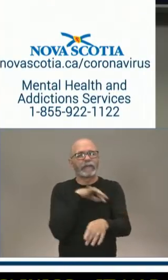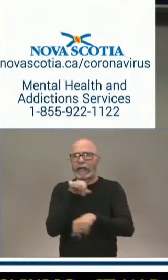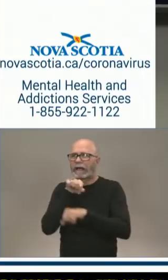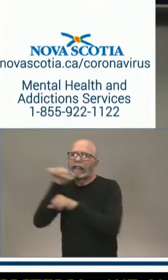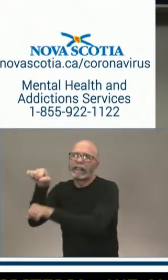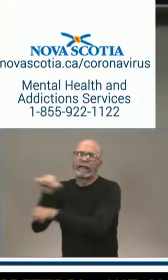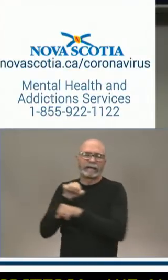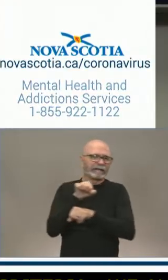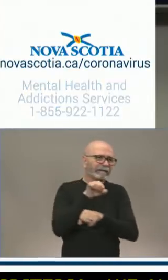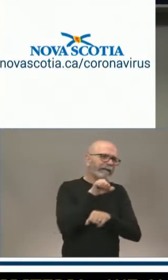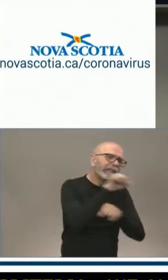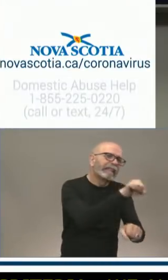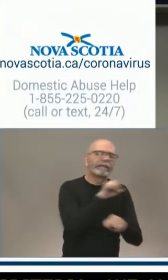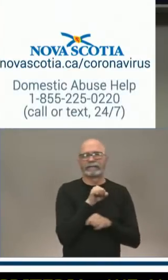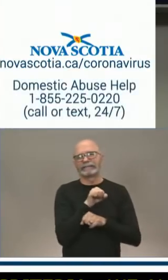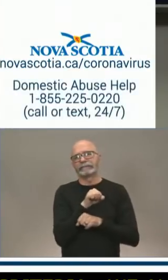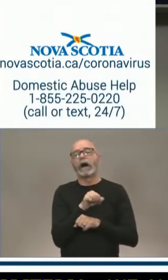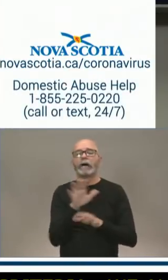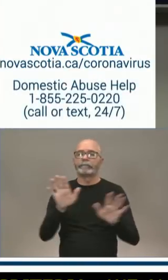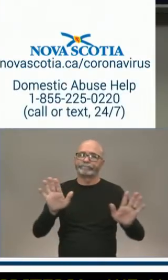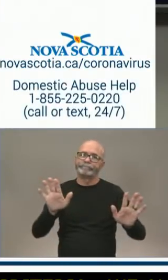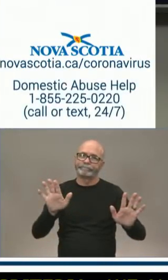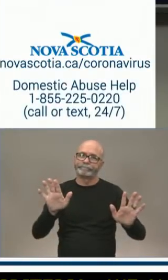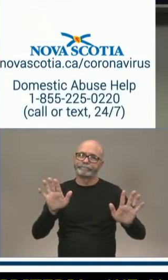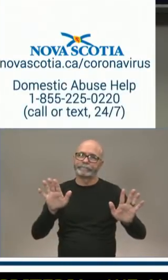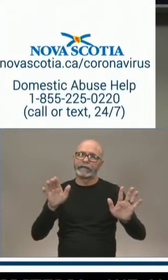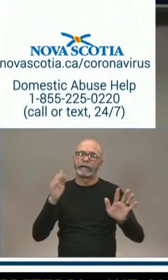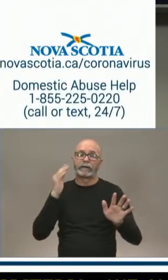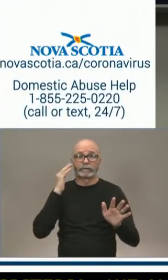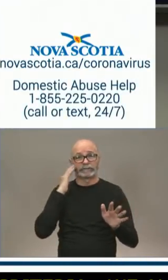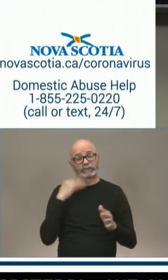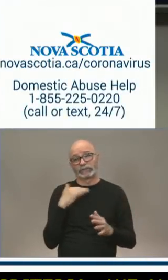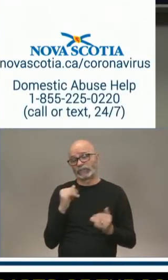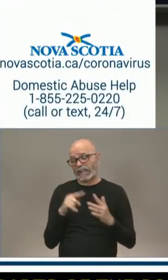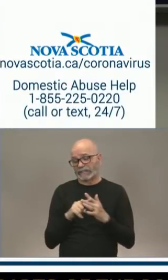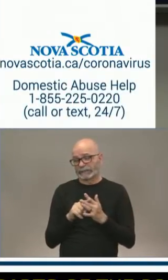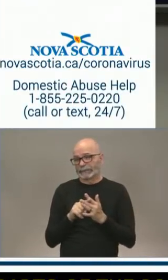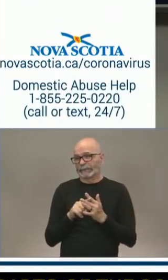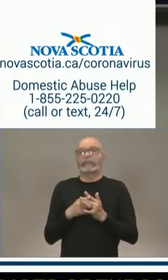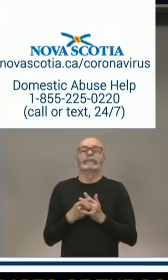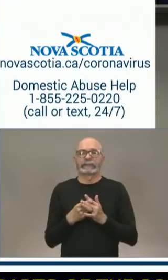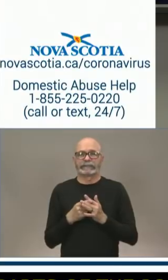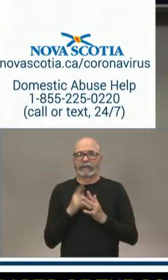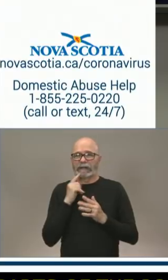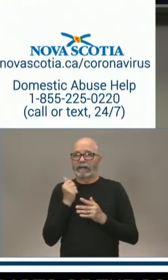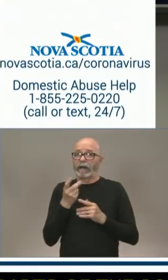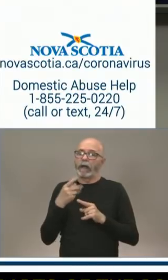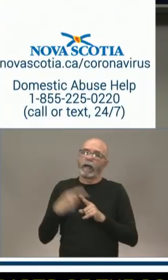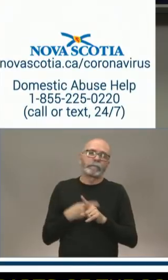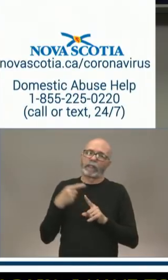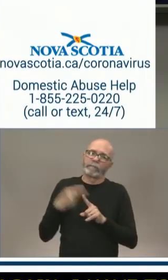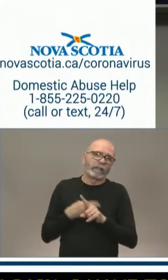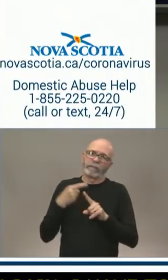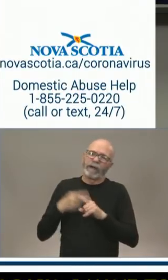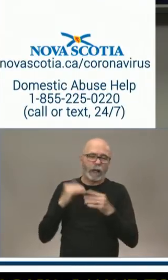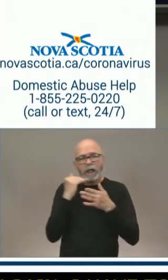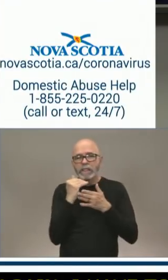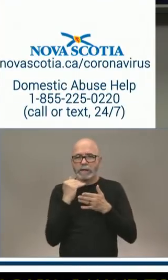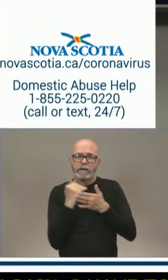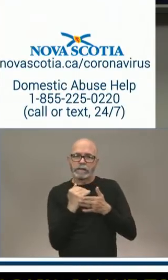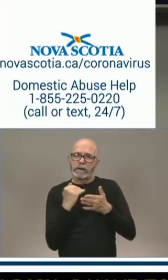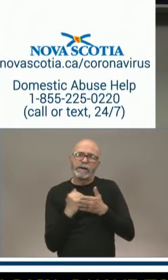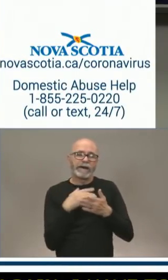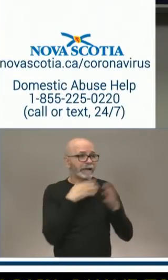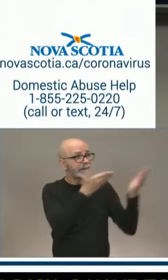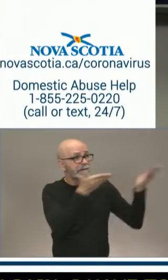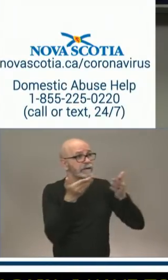ask, people need to be patient. This is a months-long program. We have to start somewhere with a limited supply,